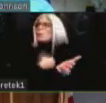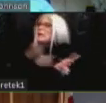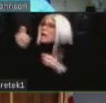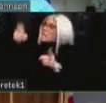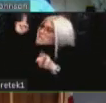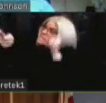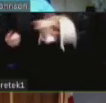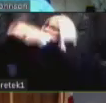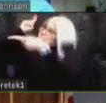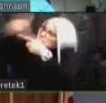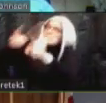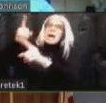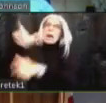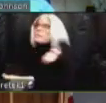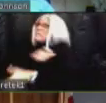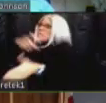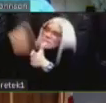not sure that even if we had the tools, that would work.